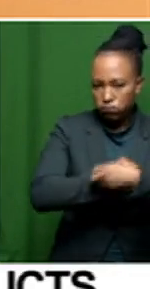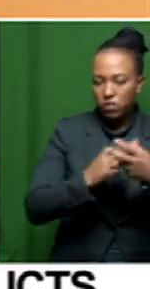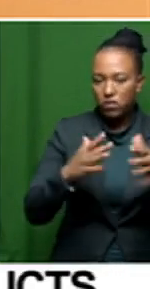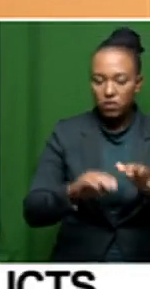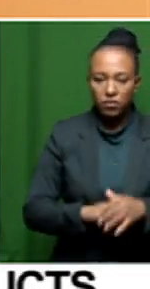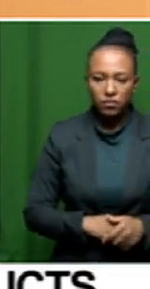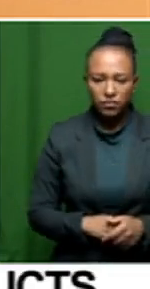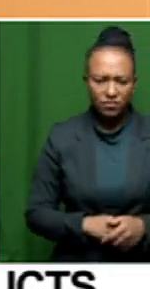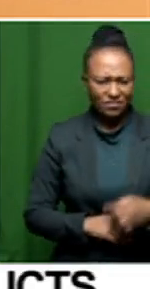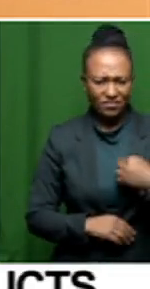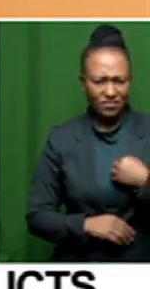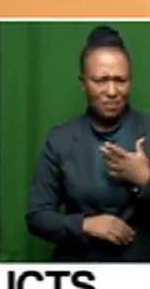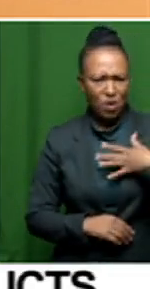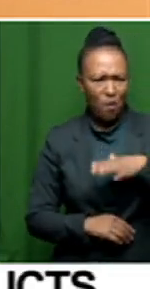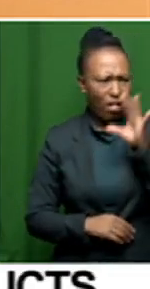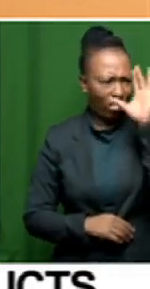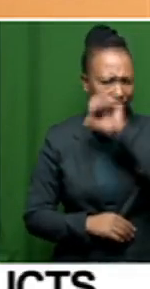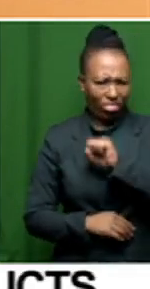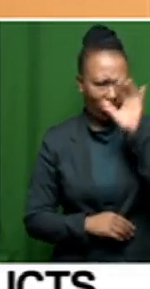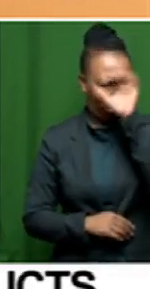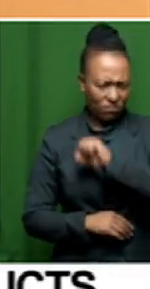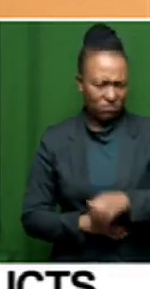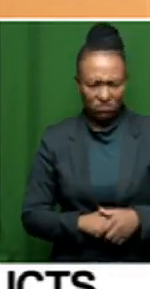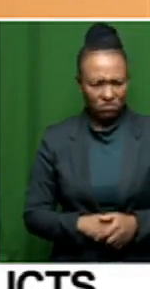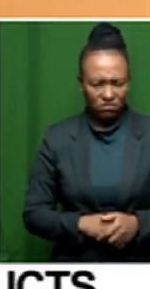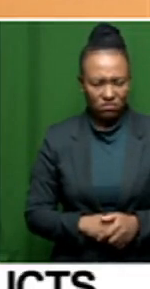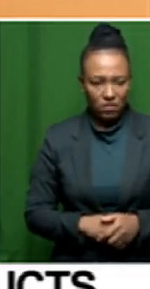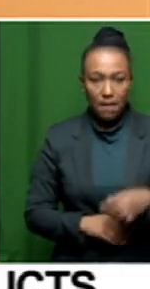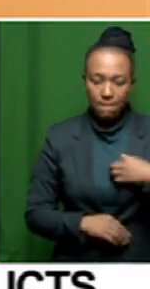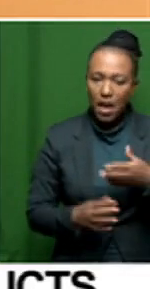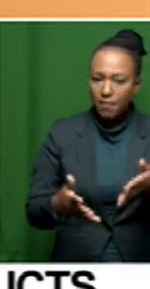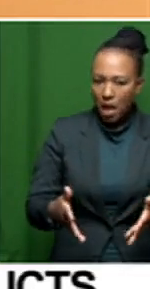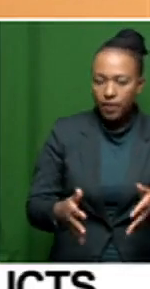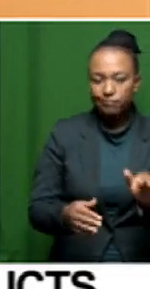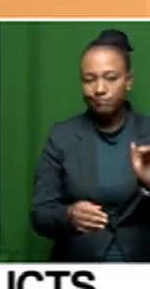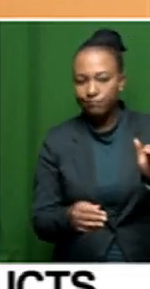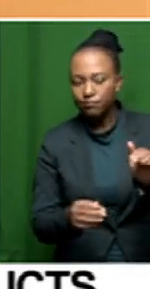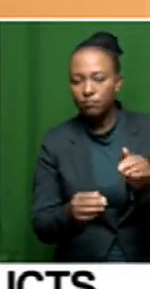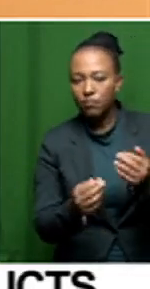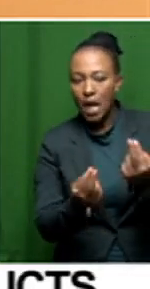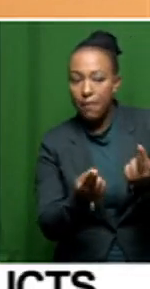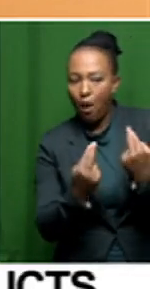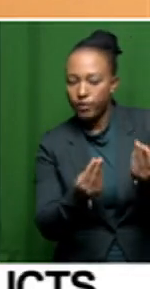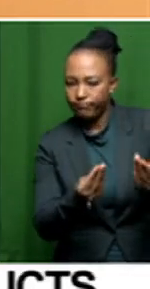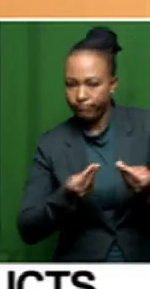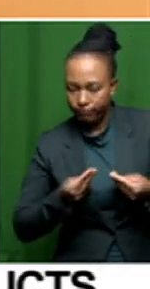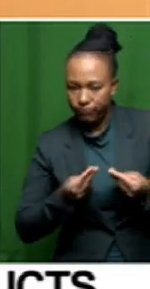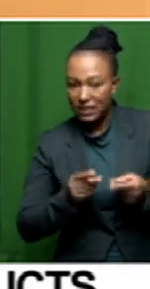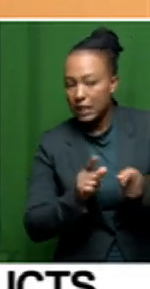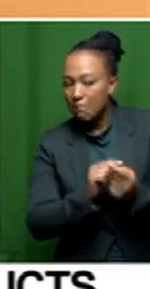So, Sakina, I don't want you to speculate. I'm here to get the report and what have happened